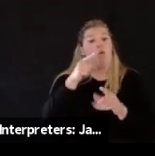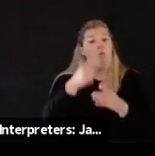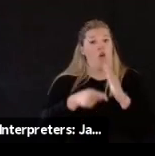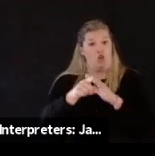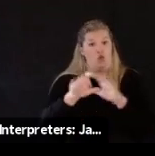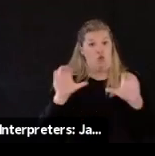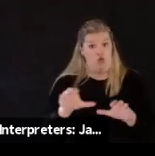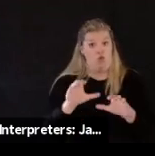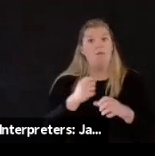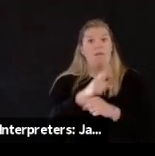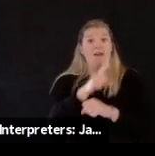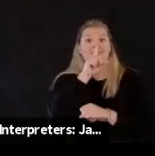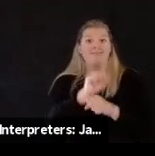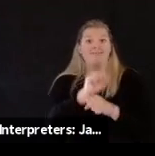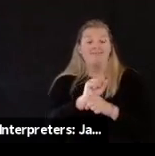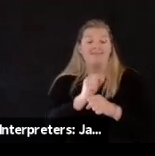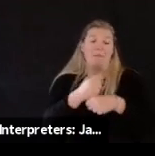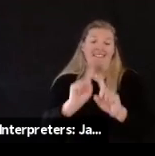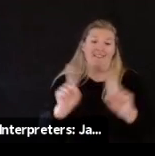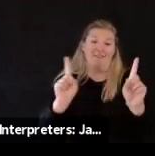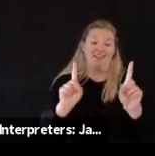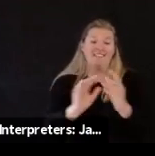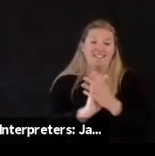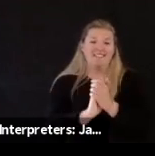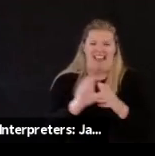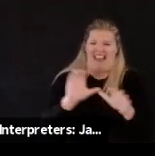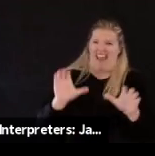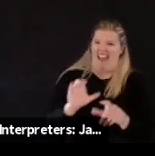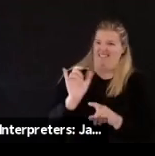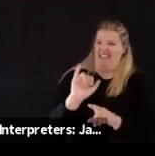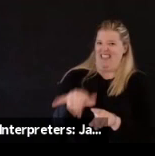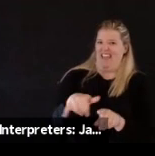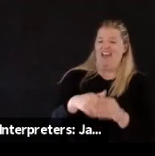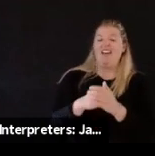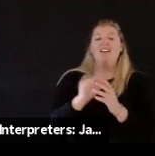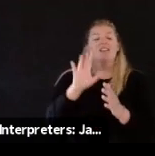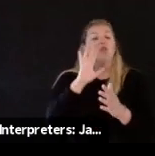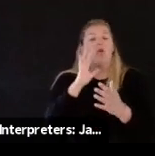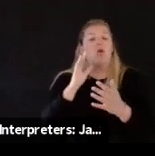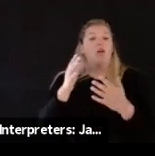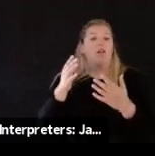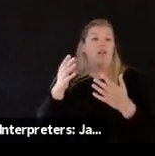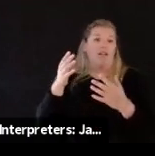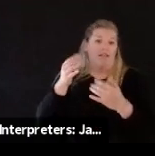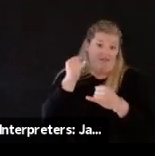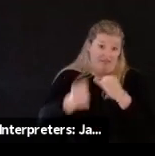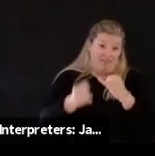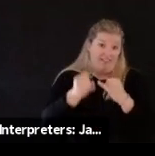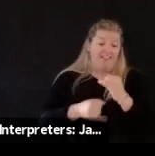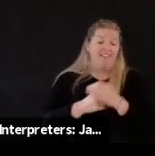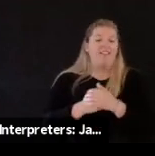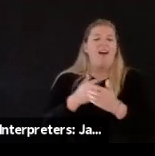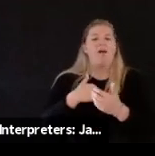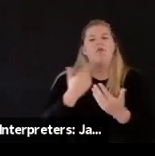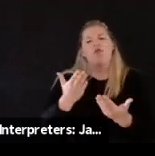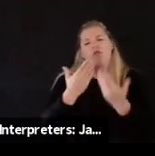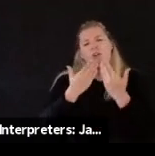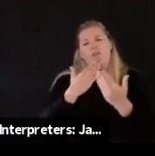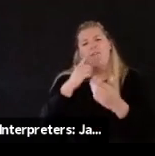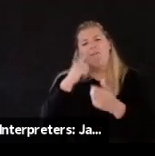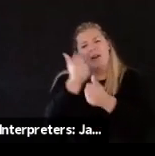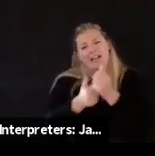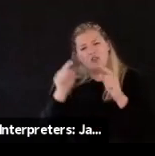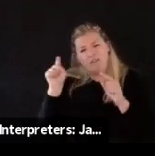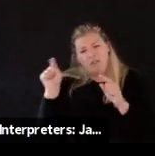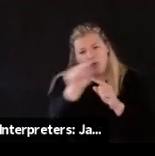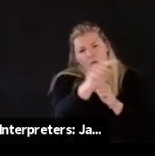it does. Again, I just want to say in closing that I'm so grateful for every single one of you that participated, that